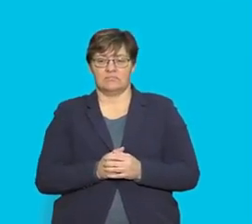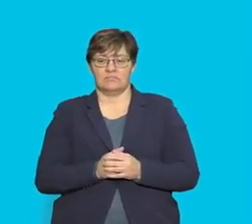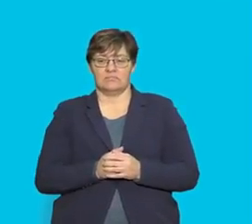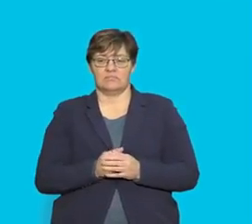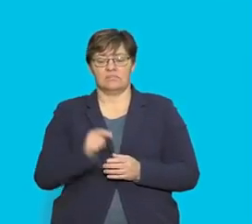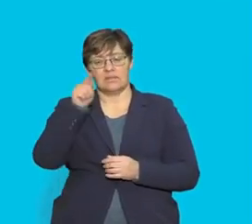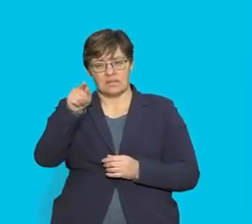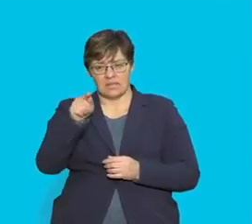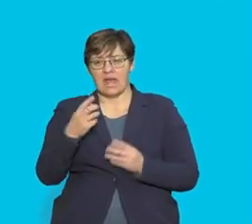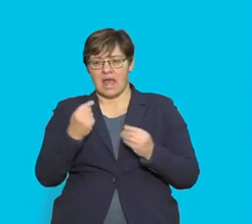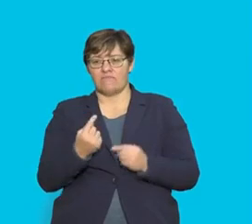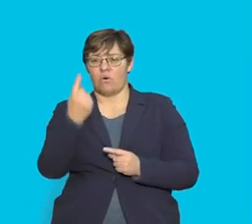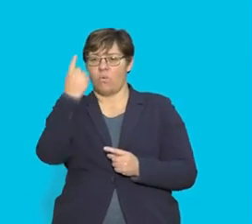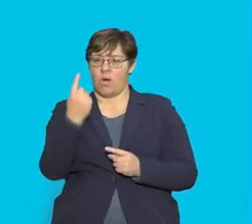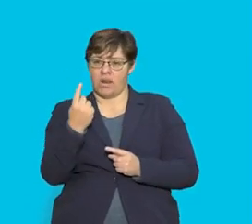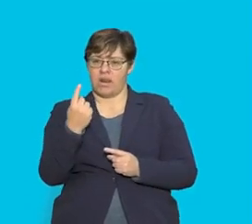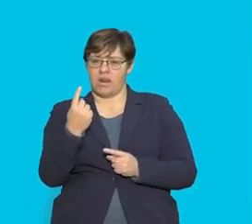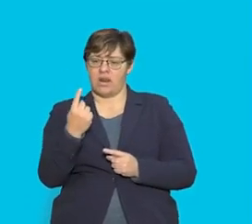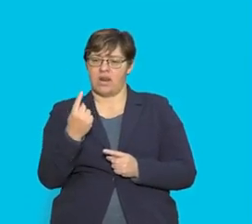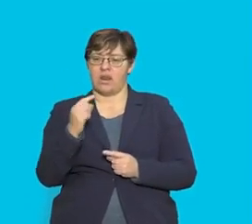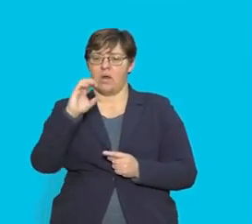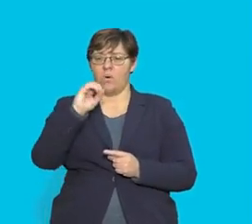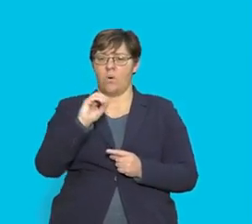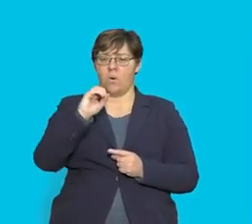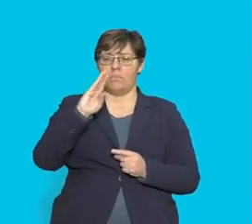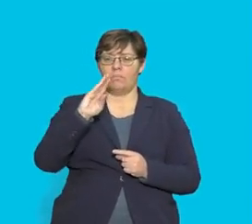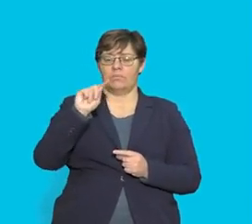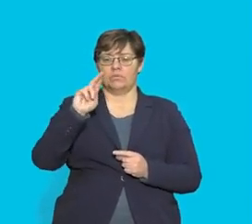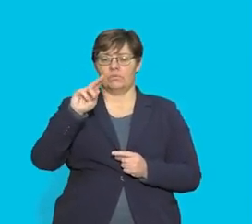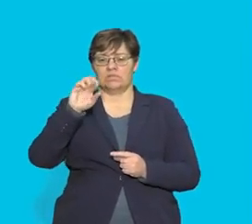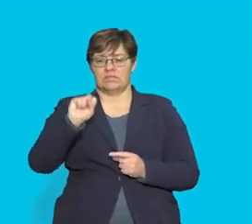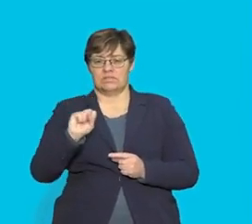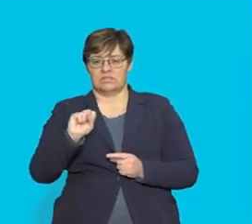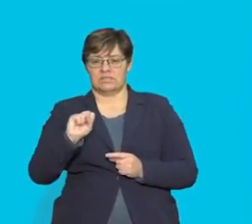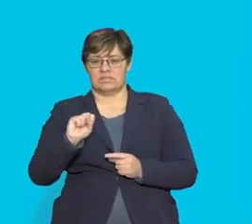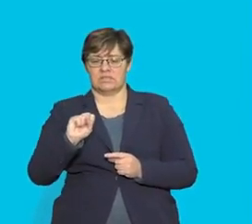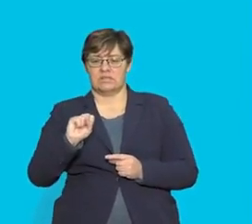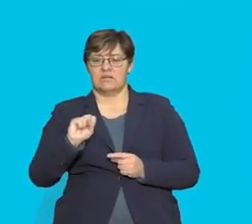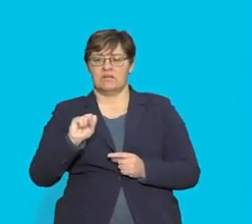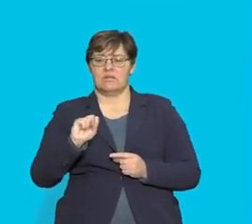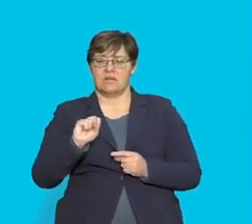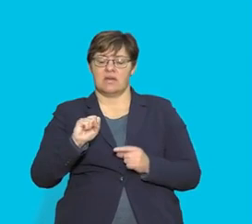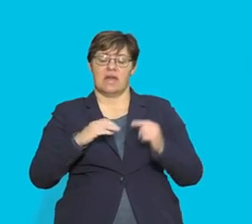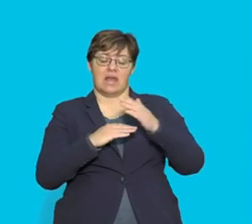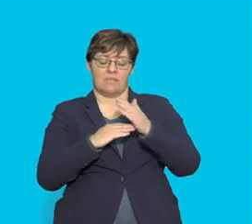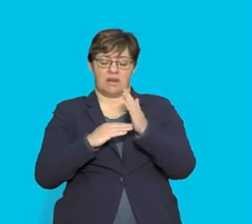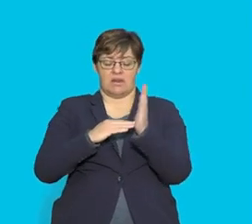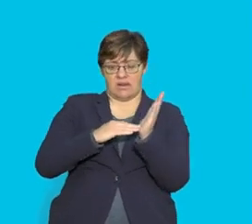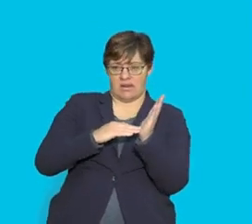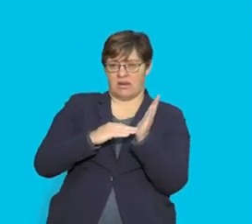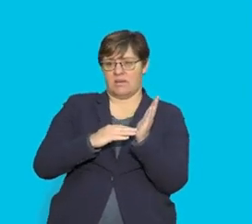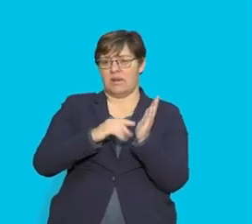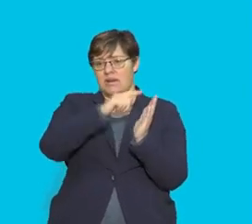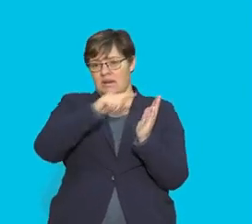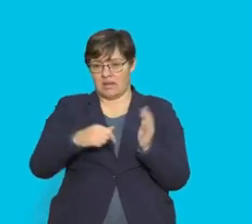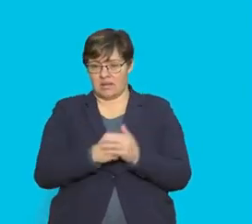least have one obtuse angle. This here is an obtuse angle in this particular triangle. So as